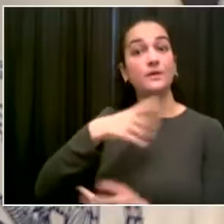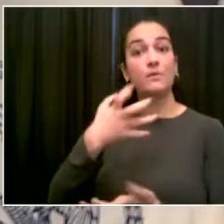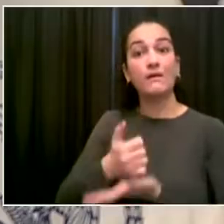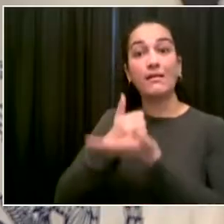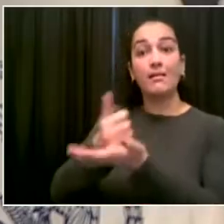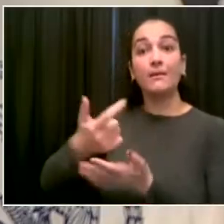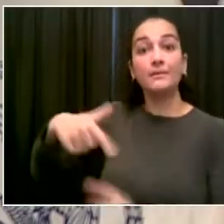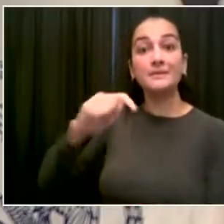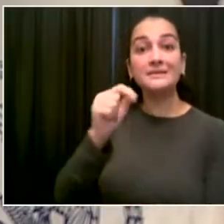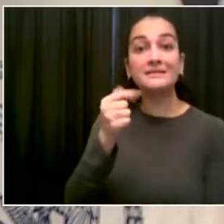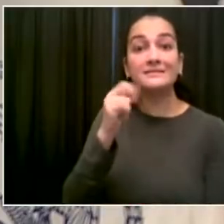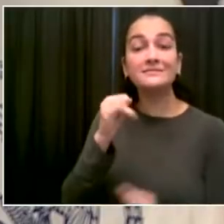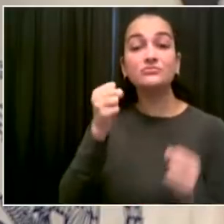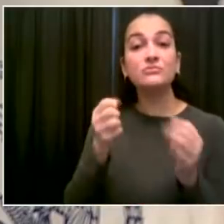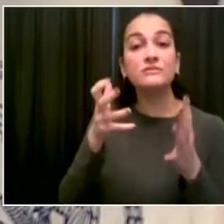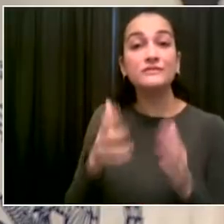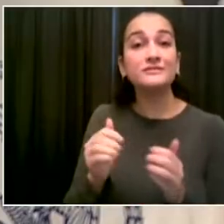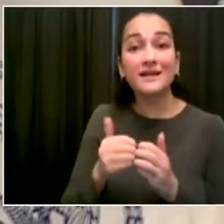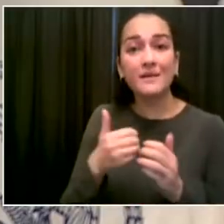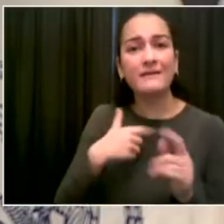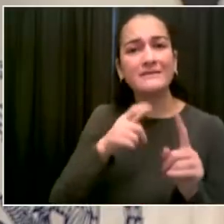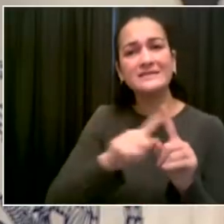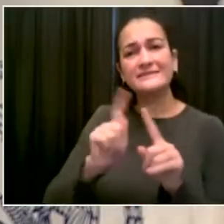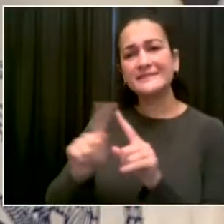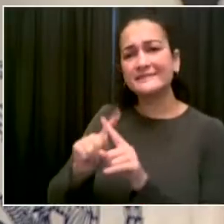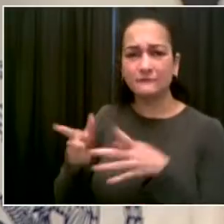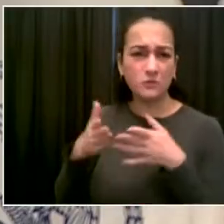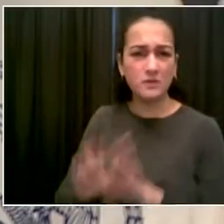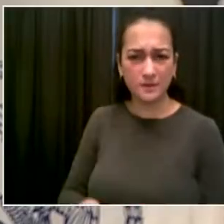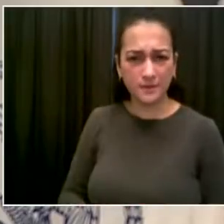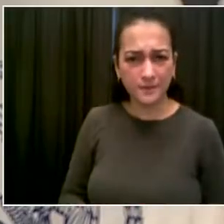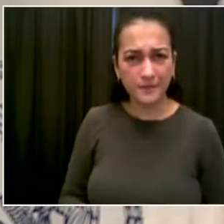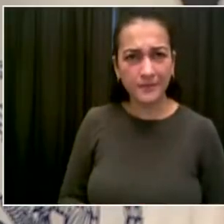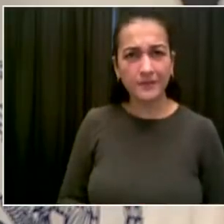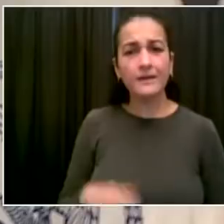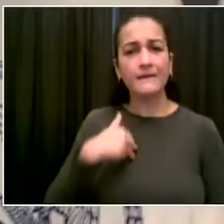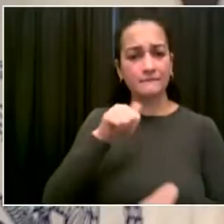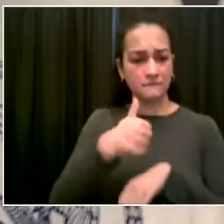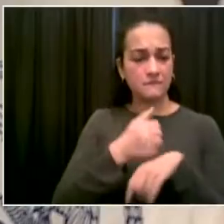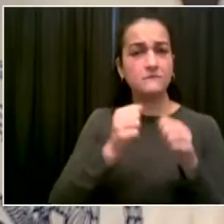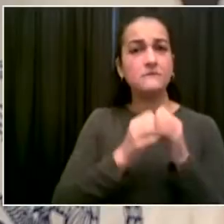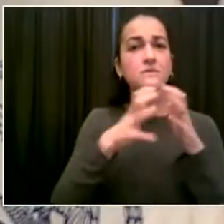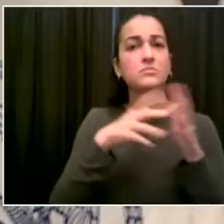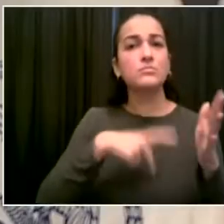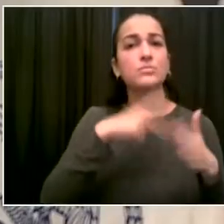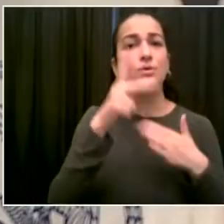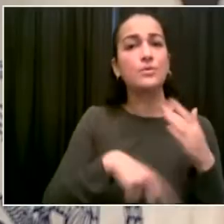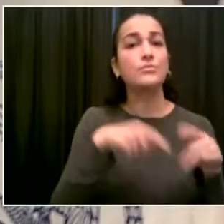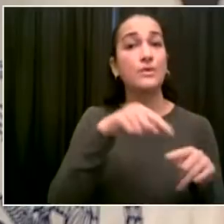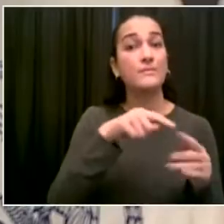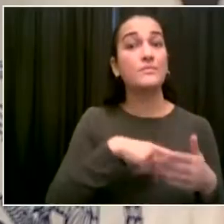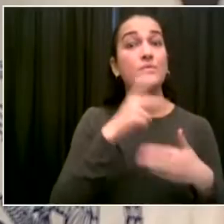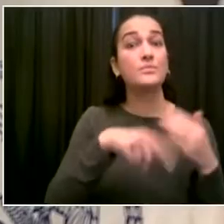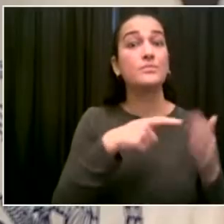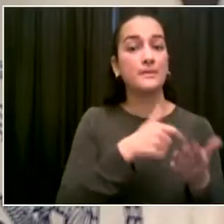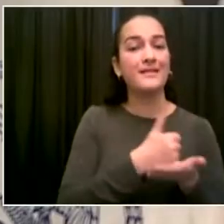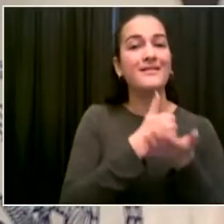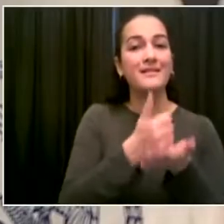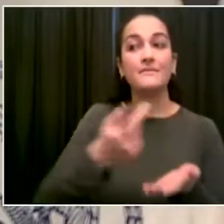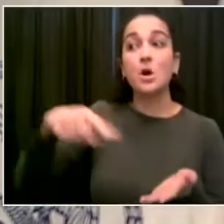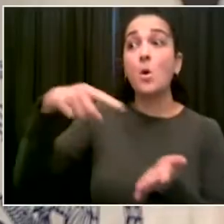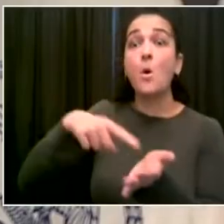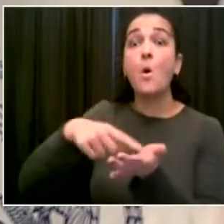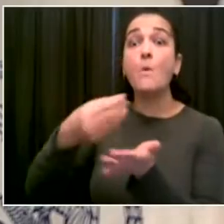including creating a relief program to reduce debt, to make it more manageable with a major city